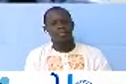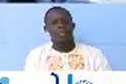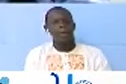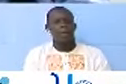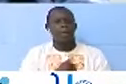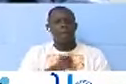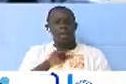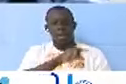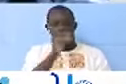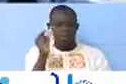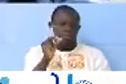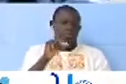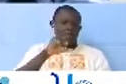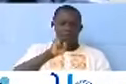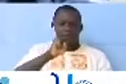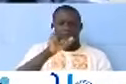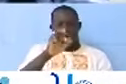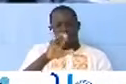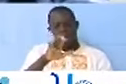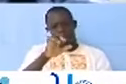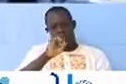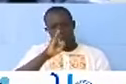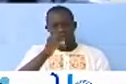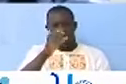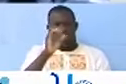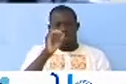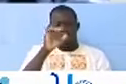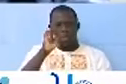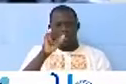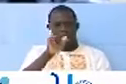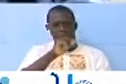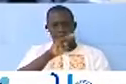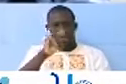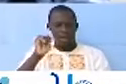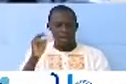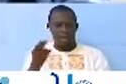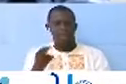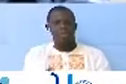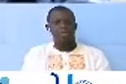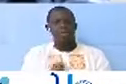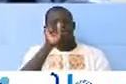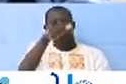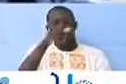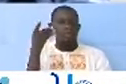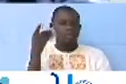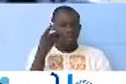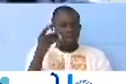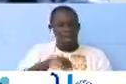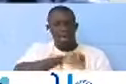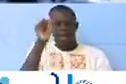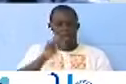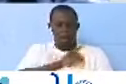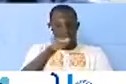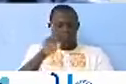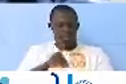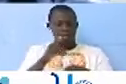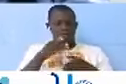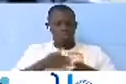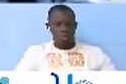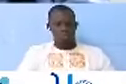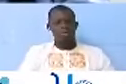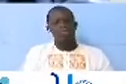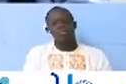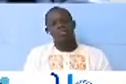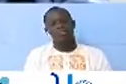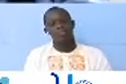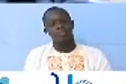Sanneh. My name is Sarjo Sanneh. What is your date and place of birth? Ila ulu sang sanjumal di ani ulu da sate